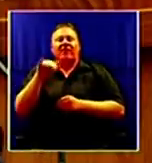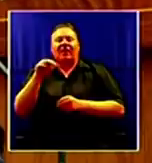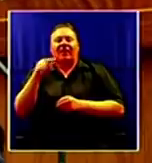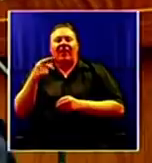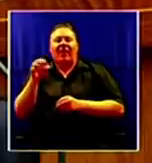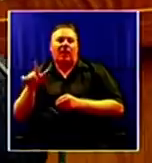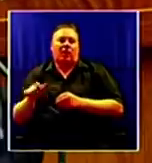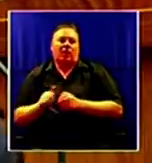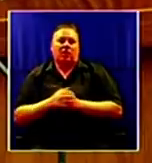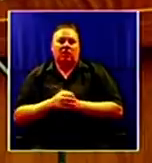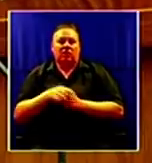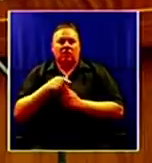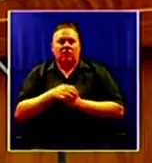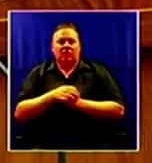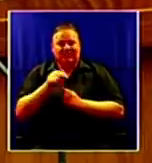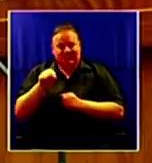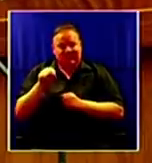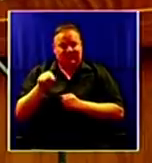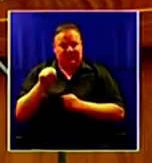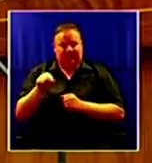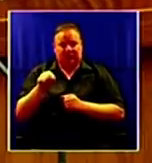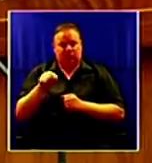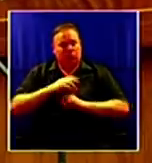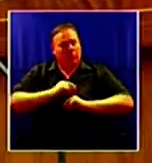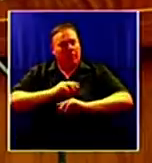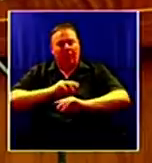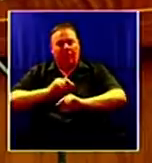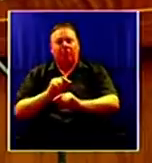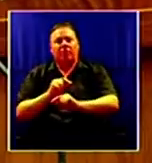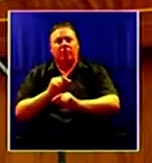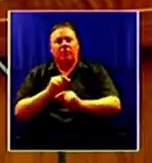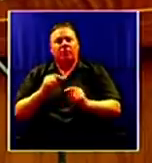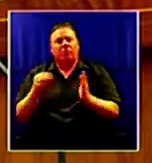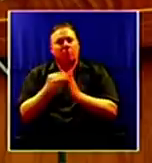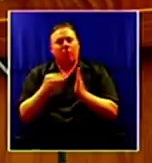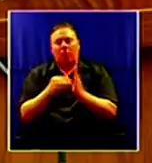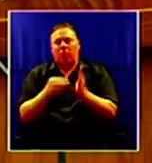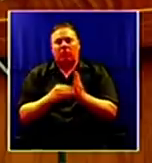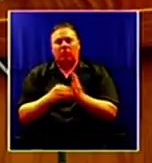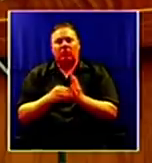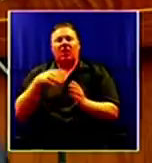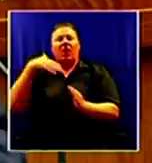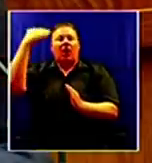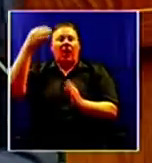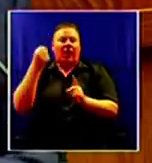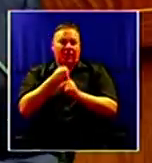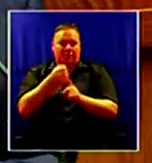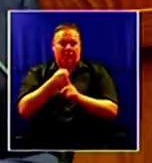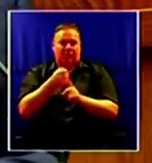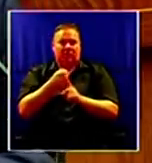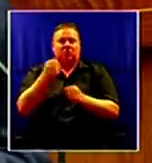progress in accelerating the pace of implementation of high impact structural